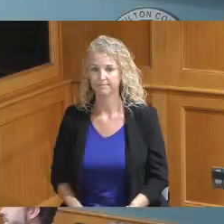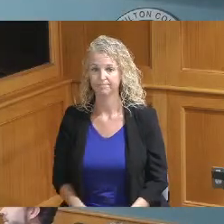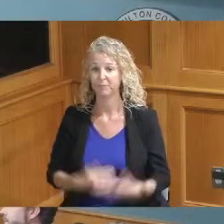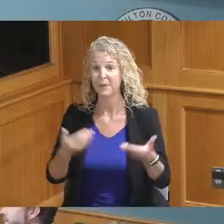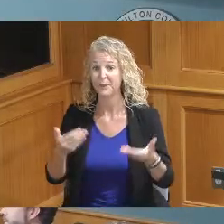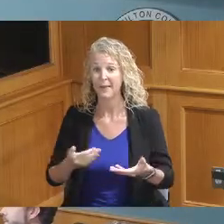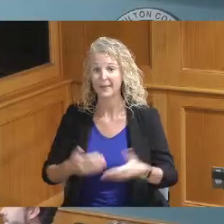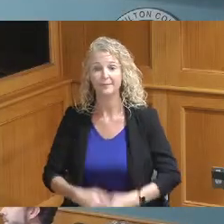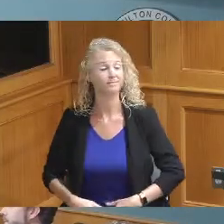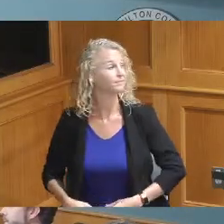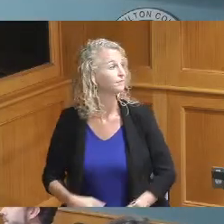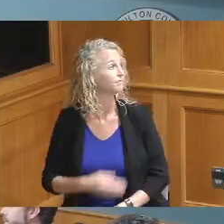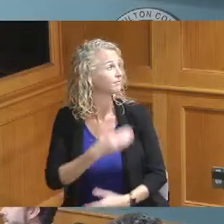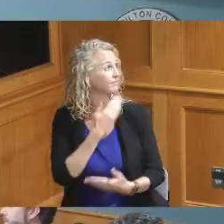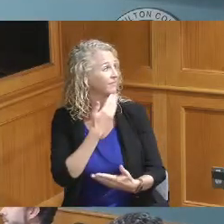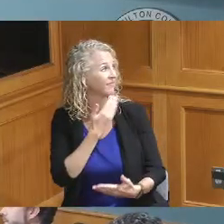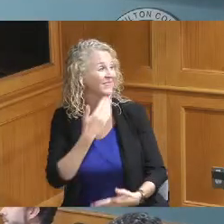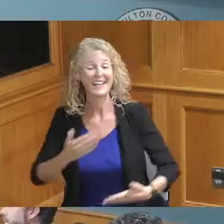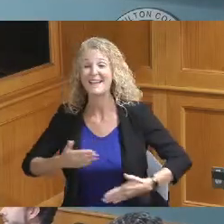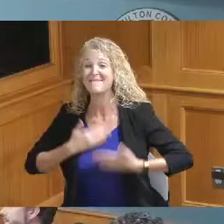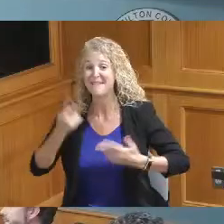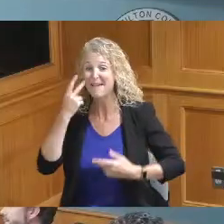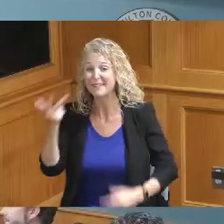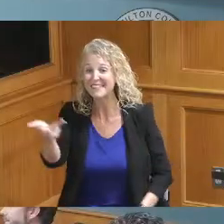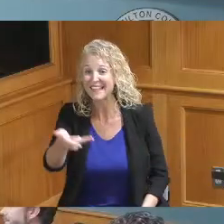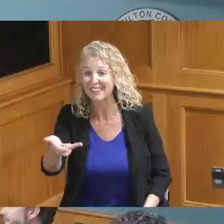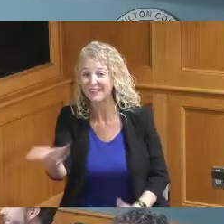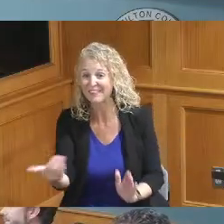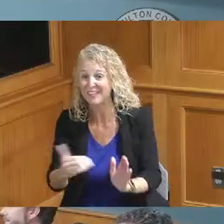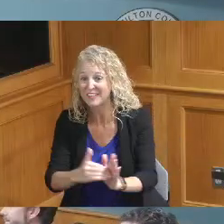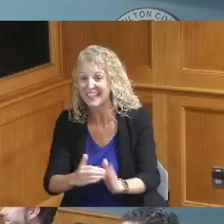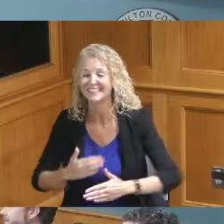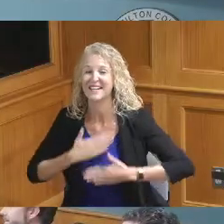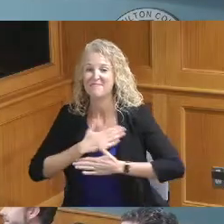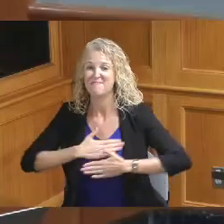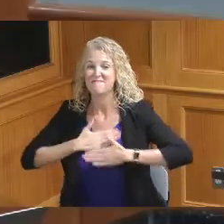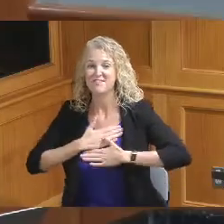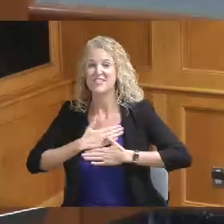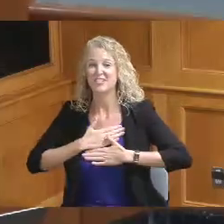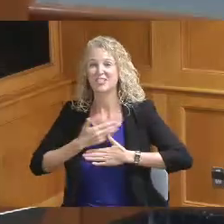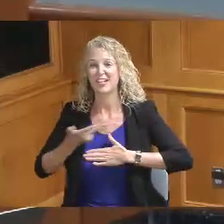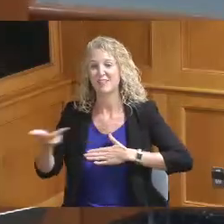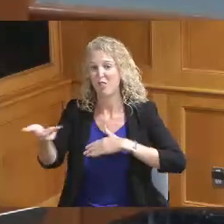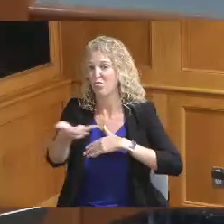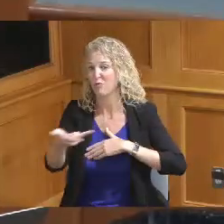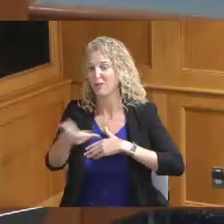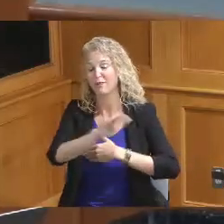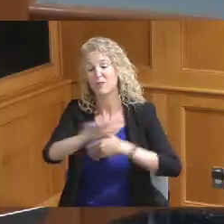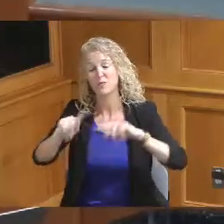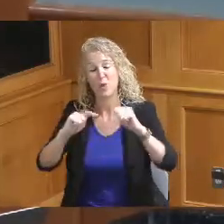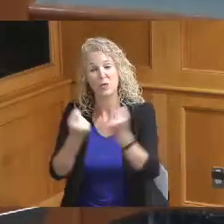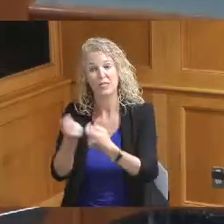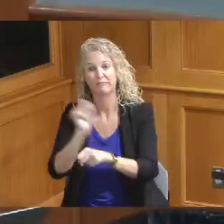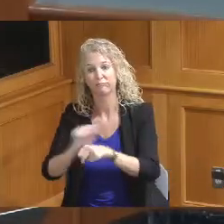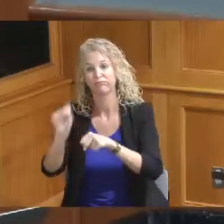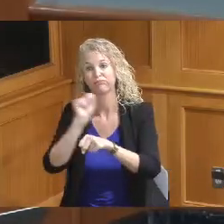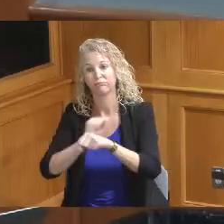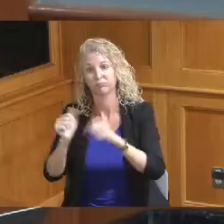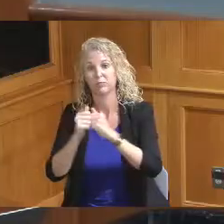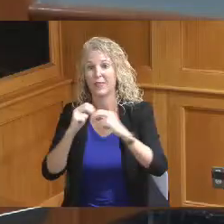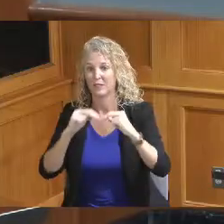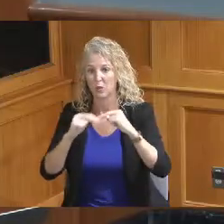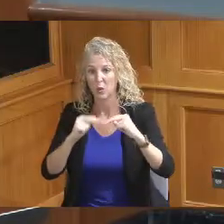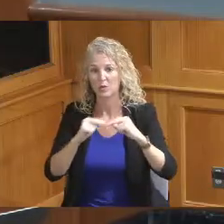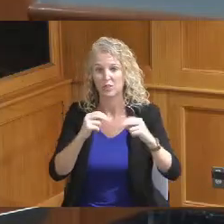Welcome. Good to see you guys again. I appreciate you guys' efforts for ongoing negotiation with the